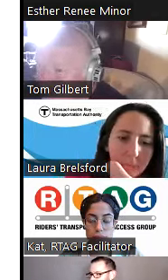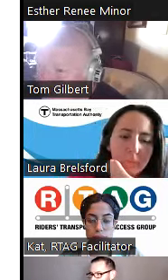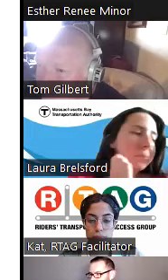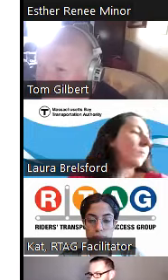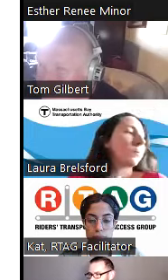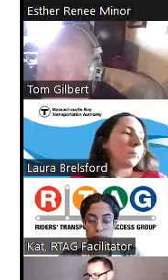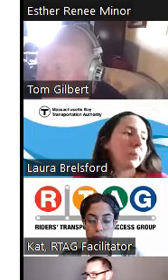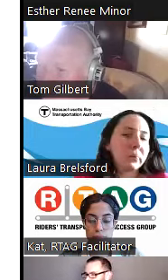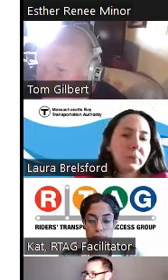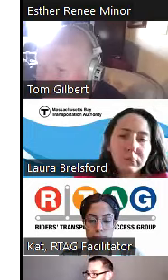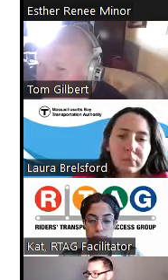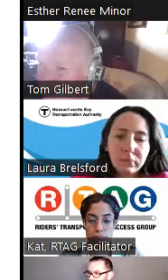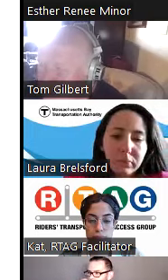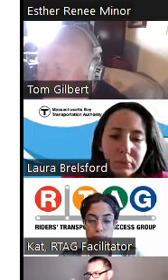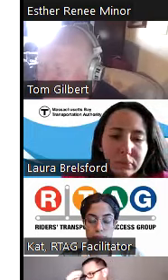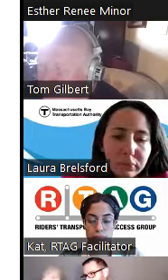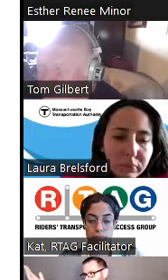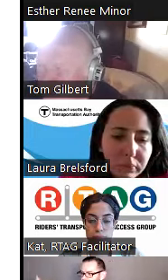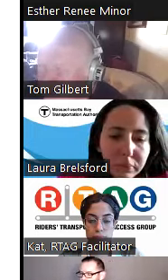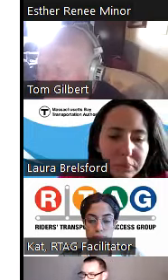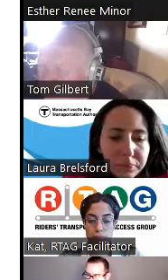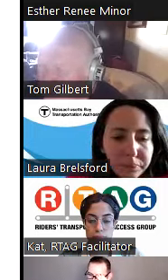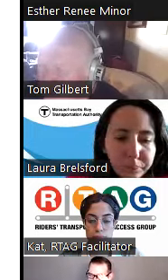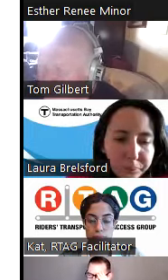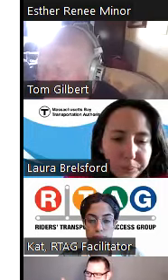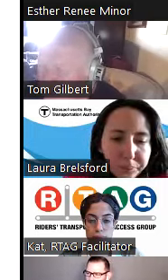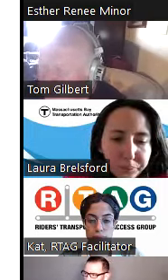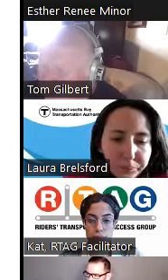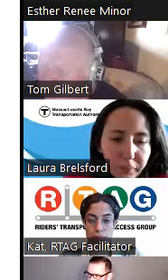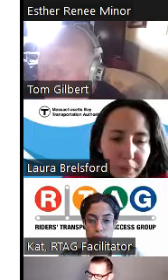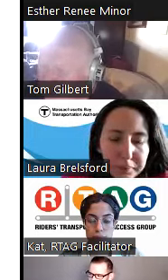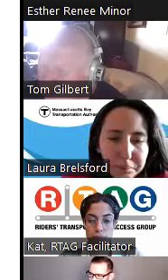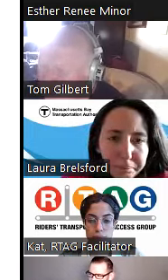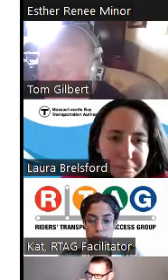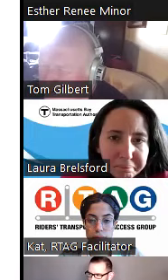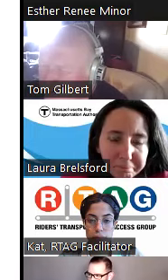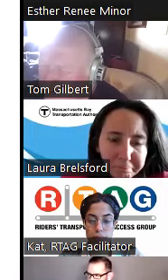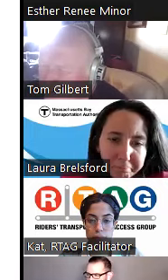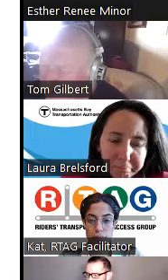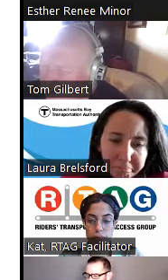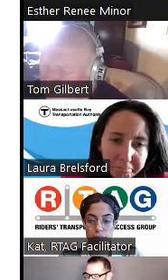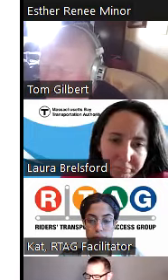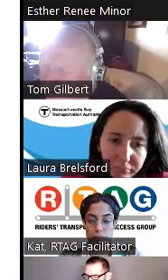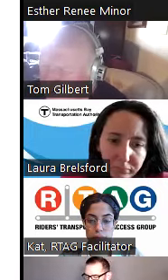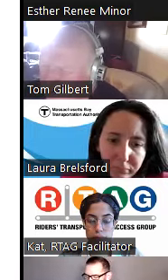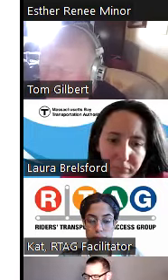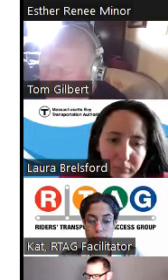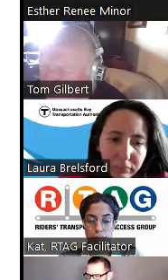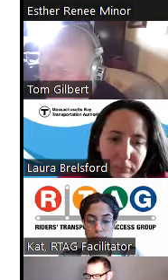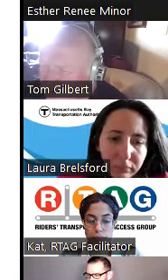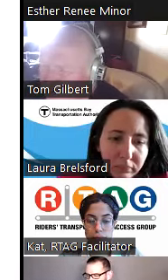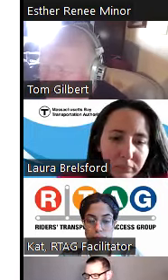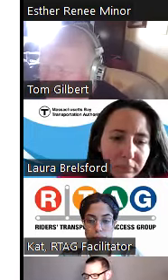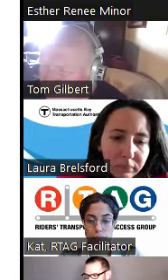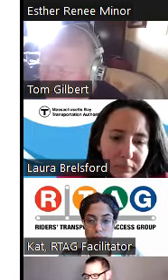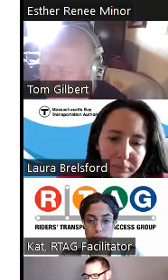I will still let them know, the person that gave me this information about this this glitch in the first place, and let her